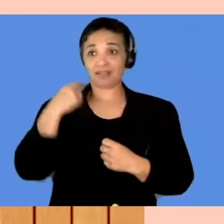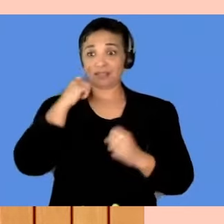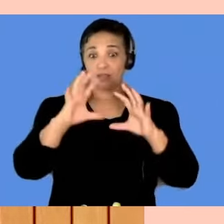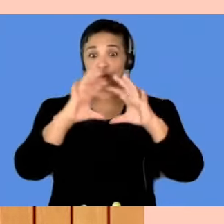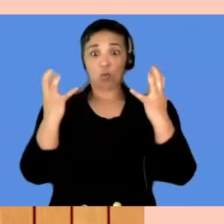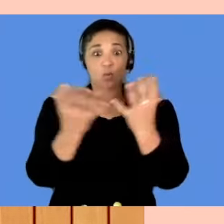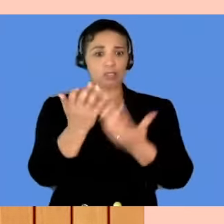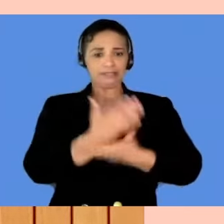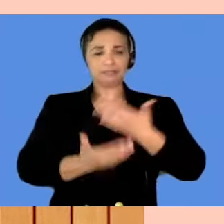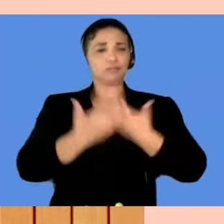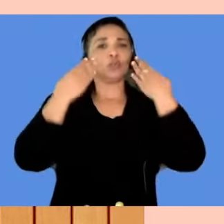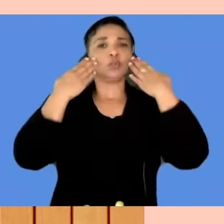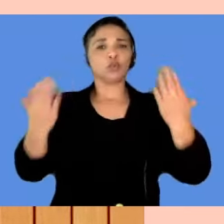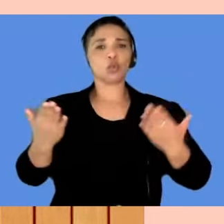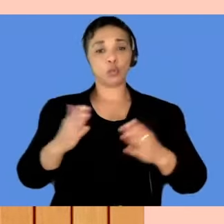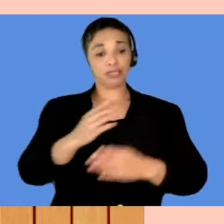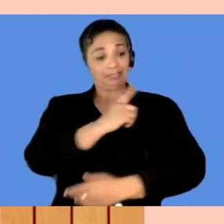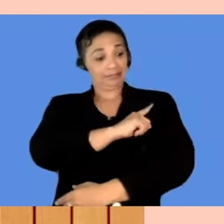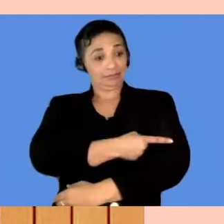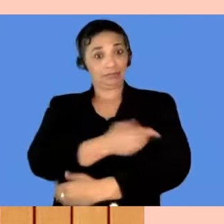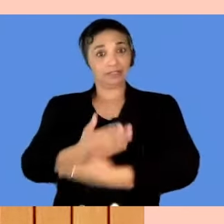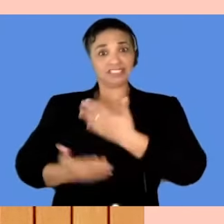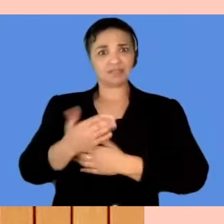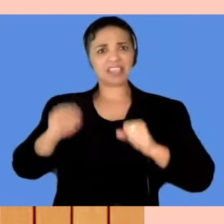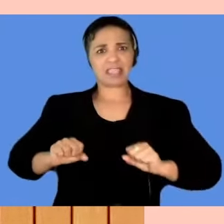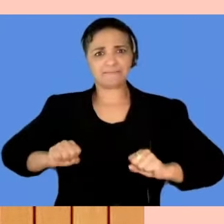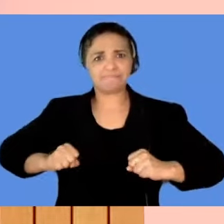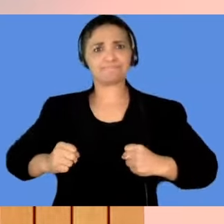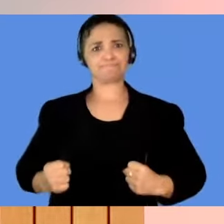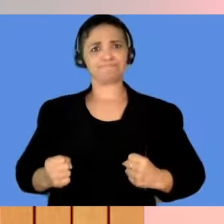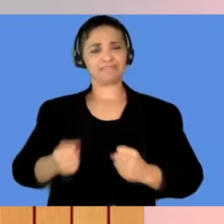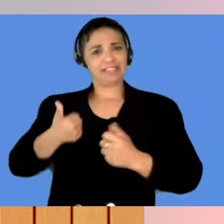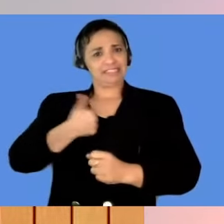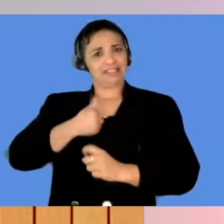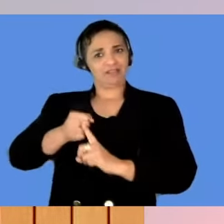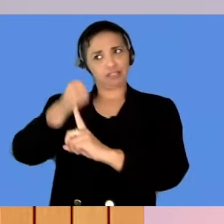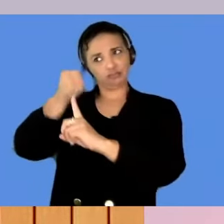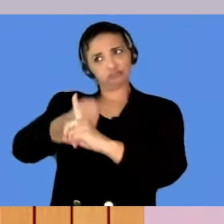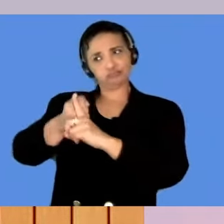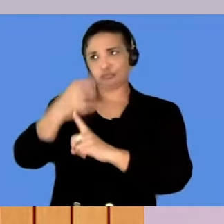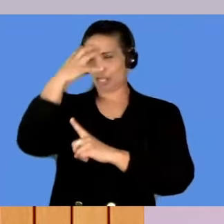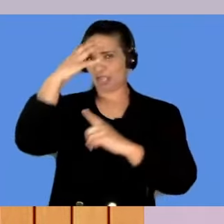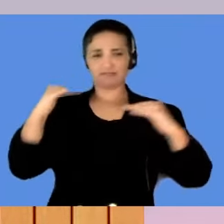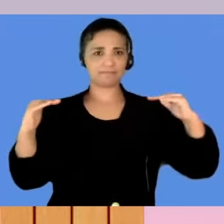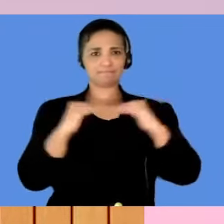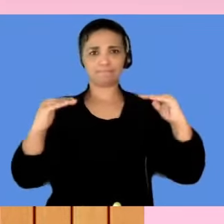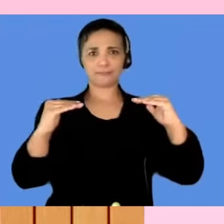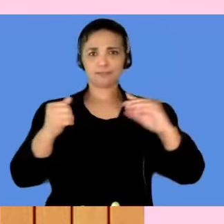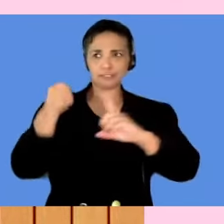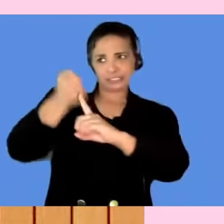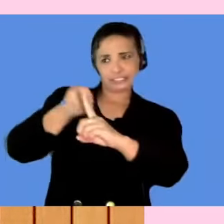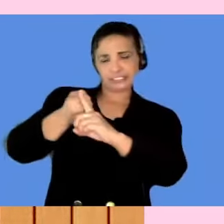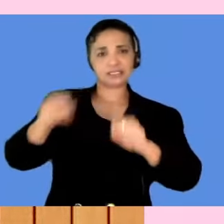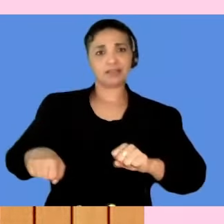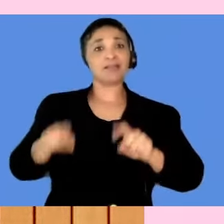voting, the power that they can form a government, they can bring down a government, they can participate on an equal basis with others. They need to have a dialogue, they